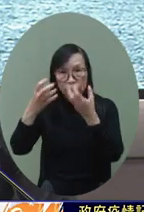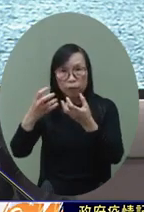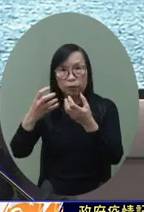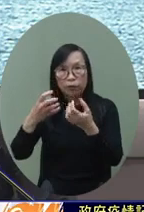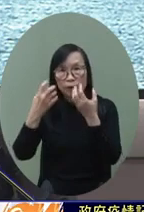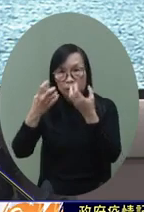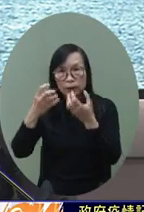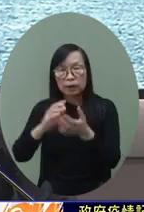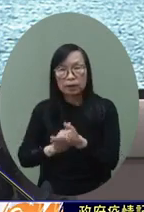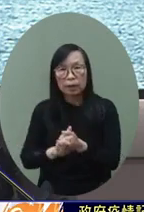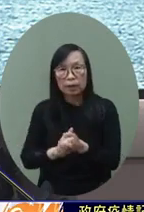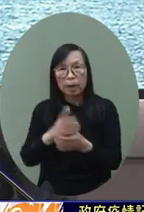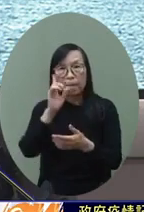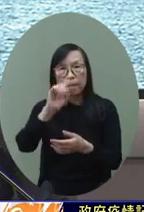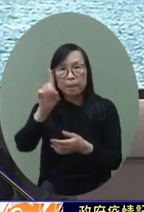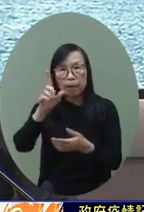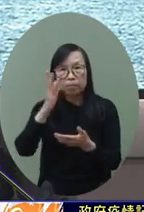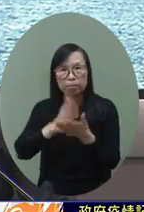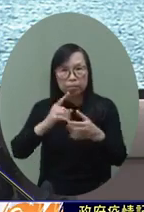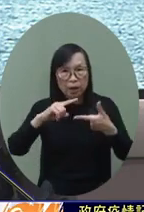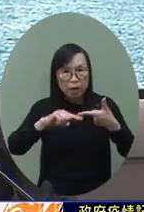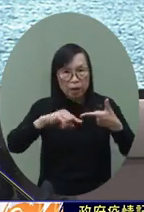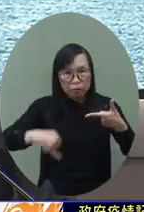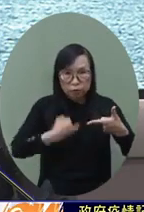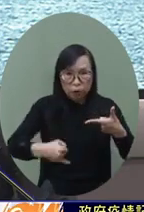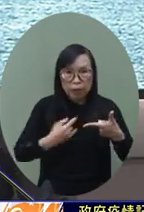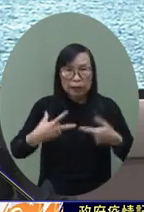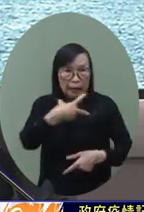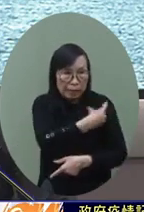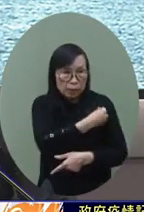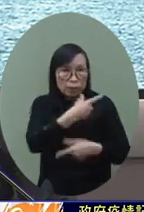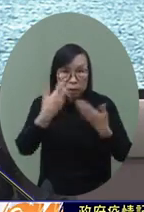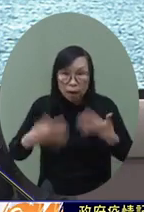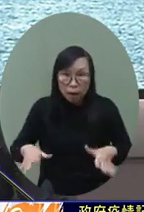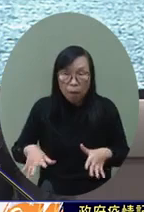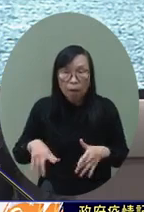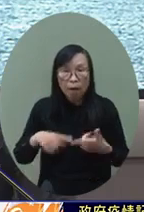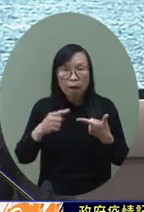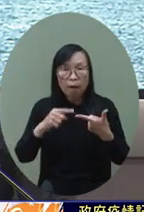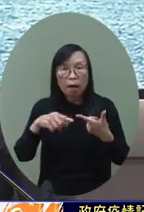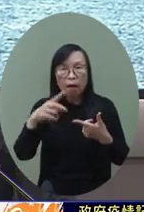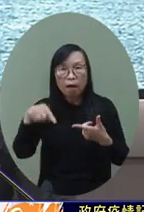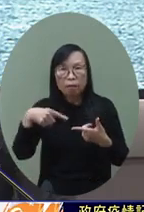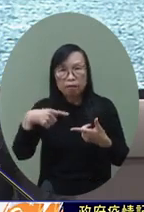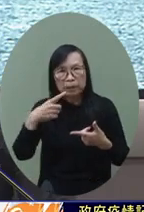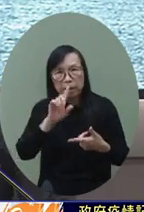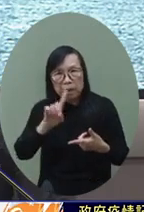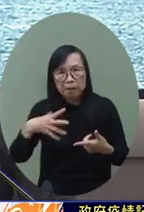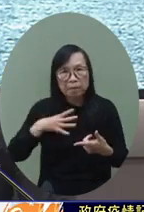different countries after administration of the new vaccines for COVID. So I think it's a continuation